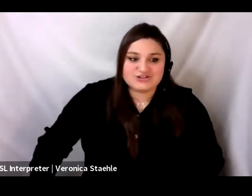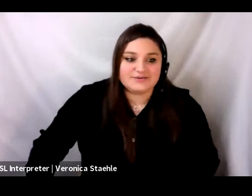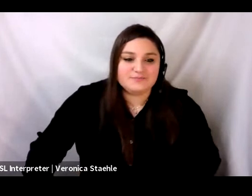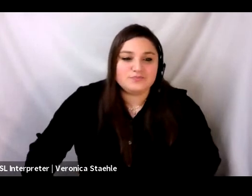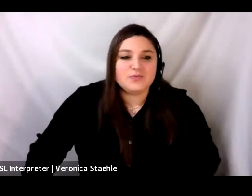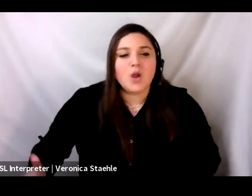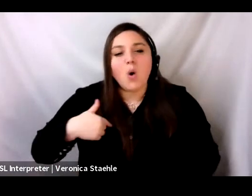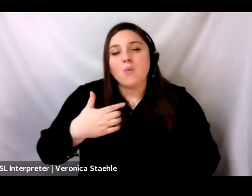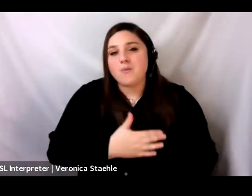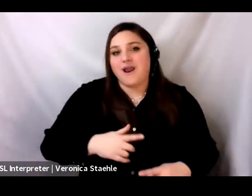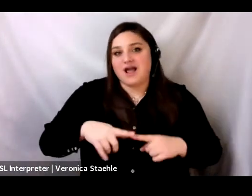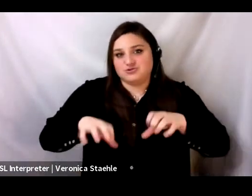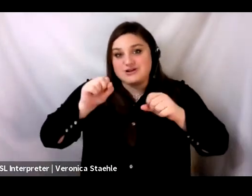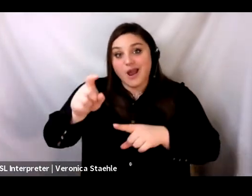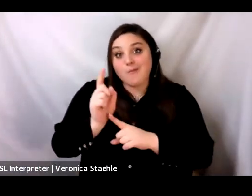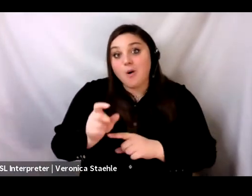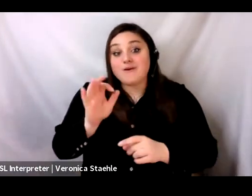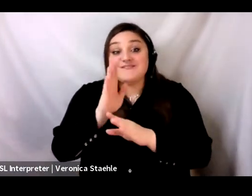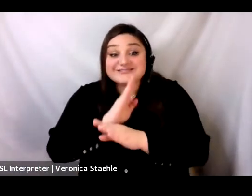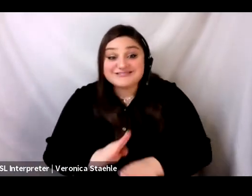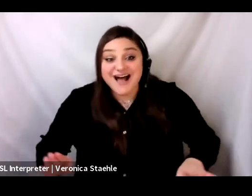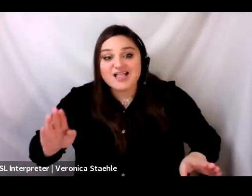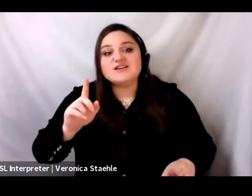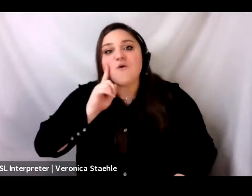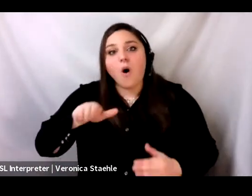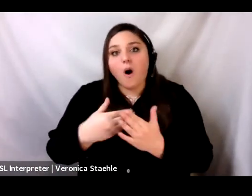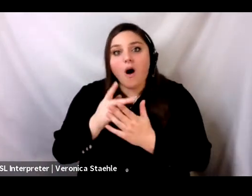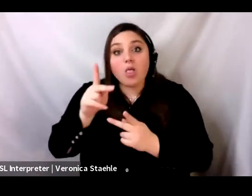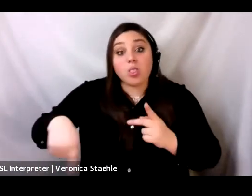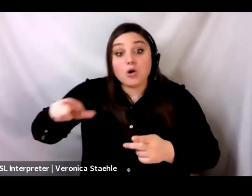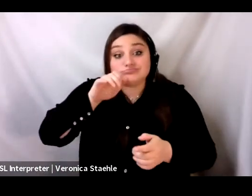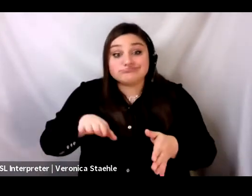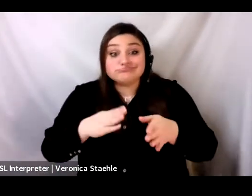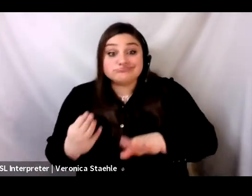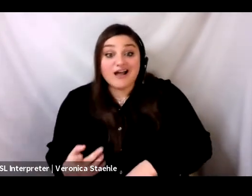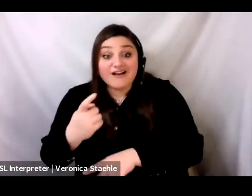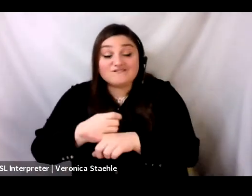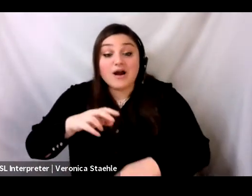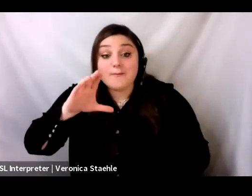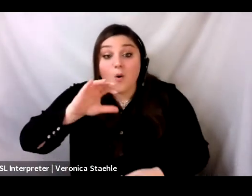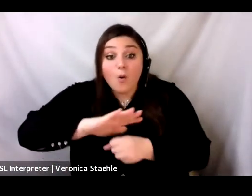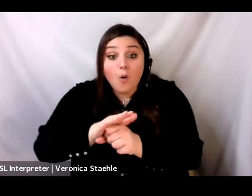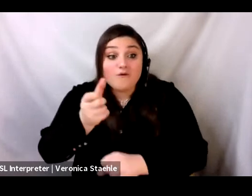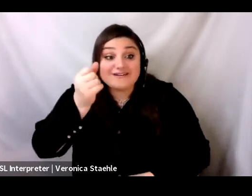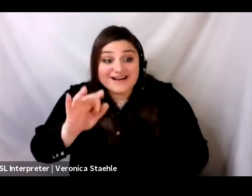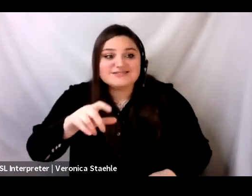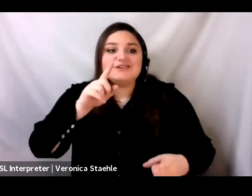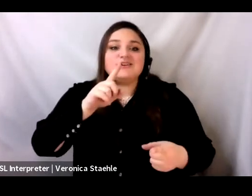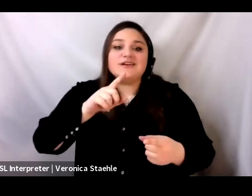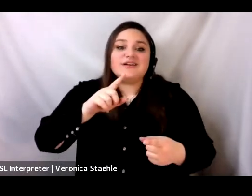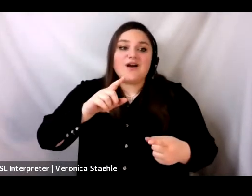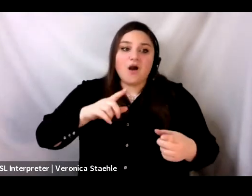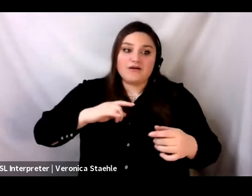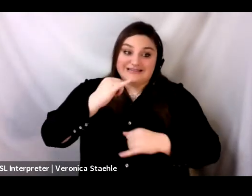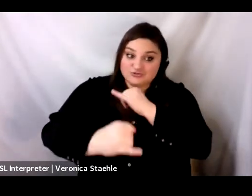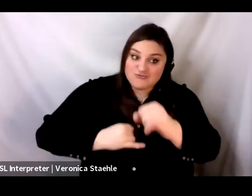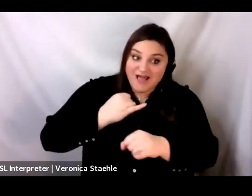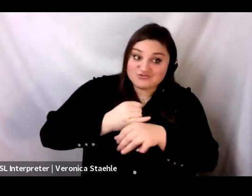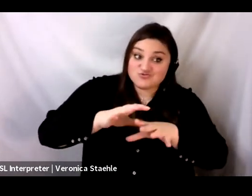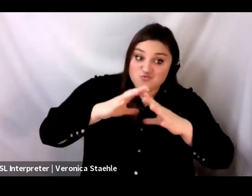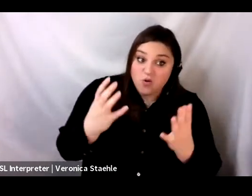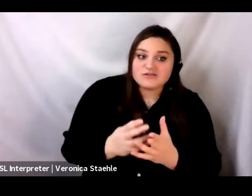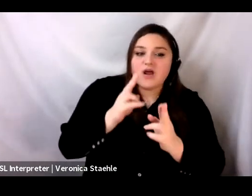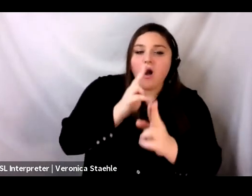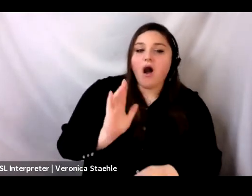the world and to honor the unseen labor of the many people that continue to ensure the safety and well-being of